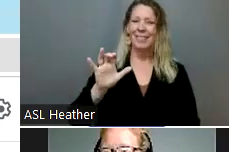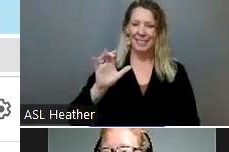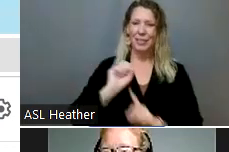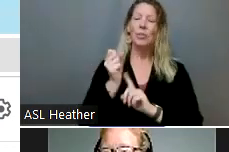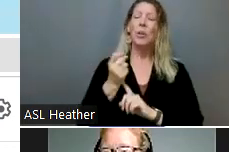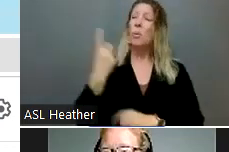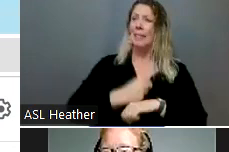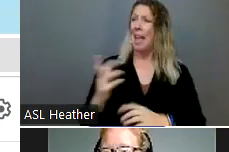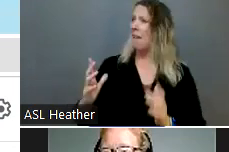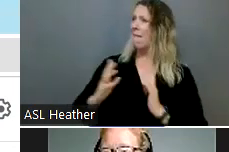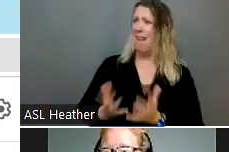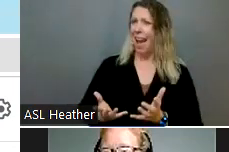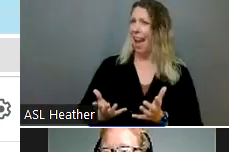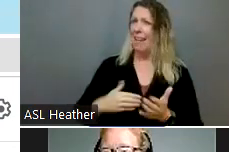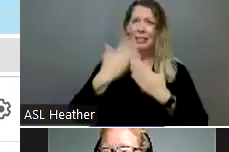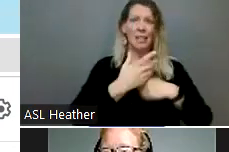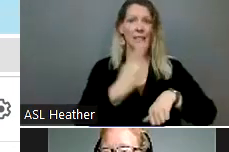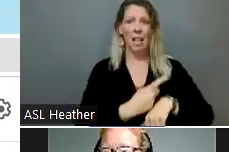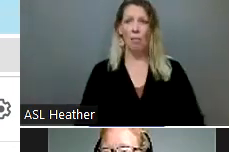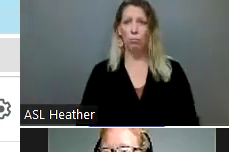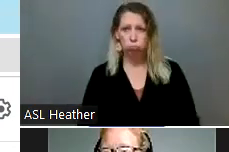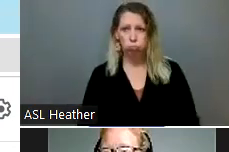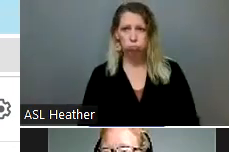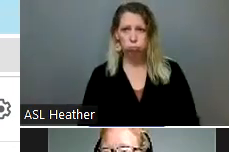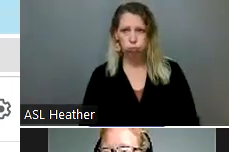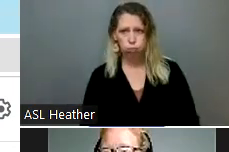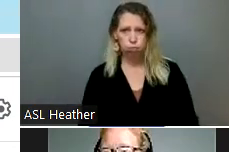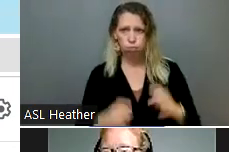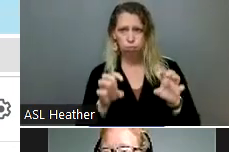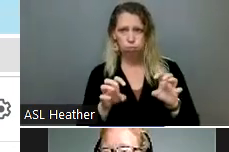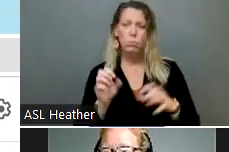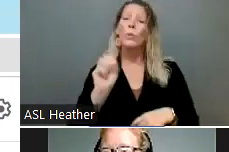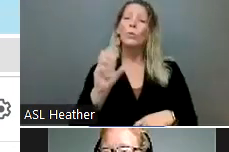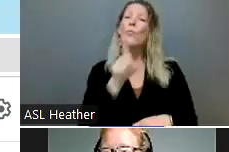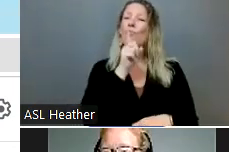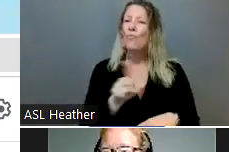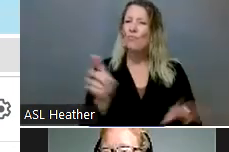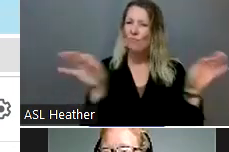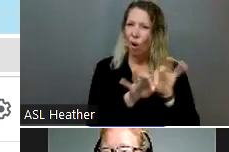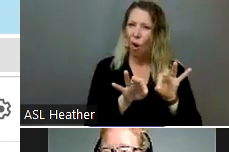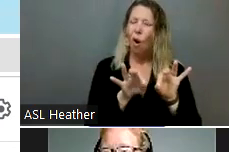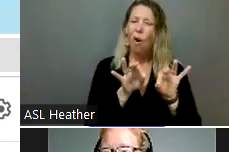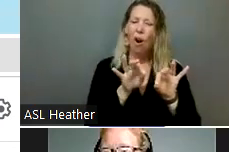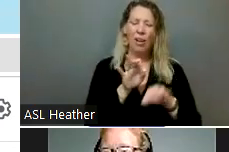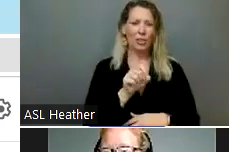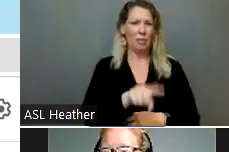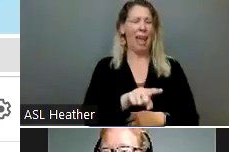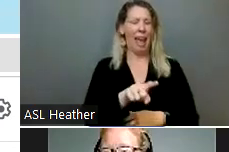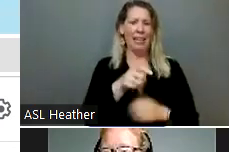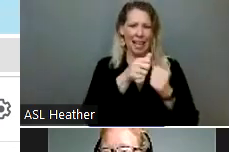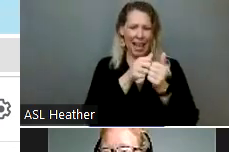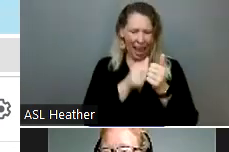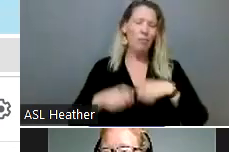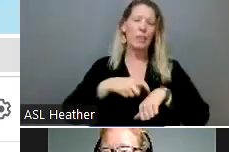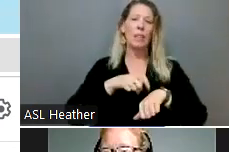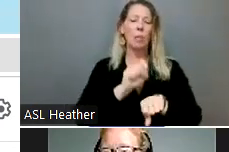doing fine, the next day you're doing pretty poorly. And so it's always really important to ask about disability every time that you work together,